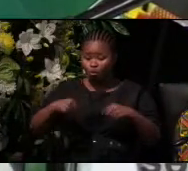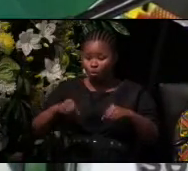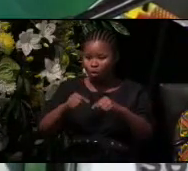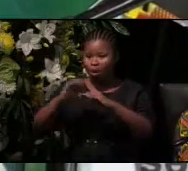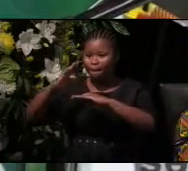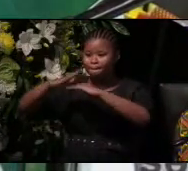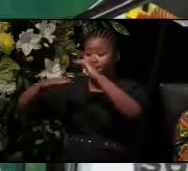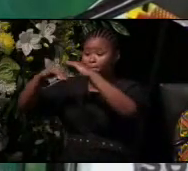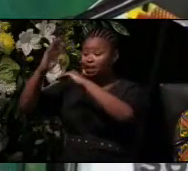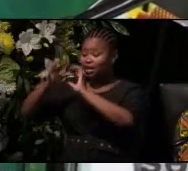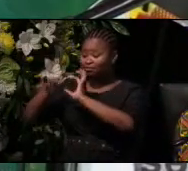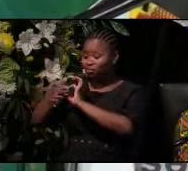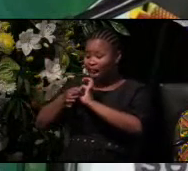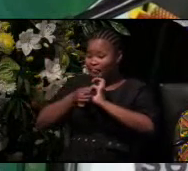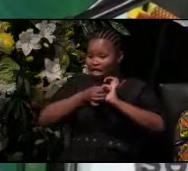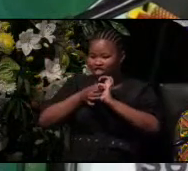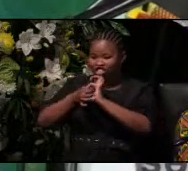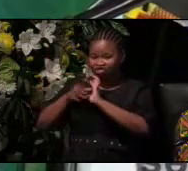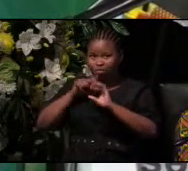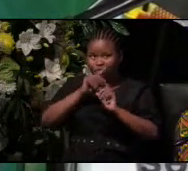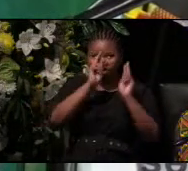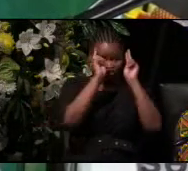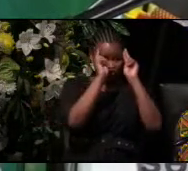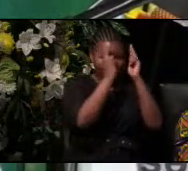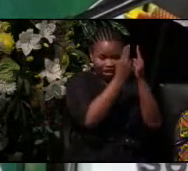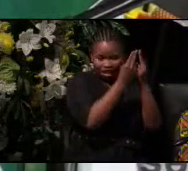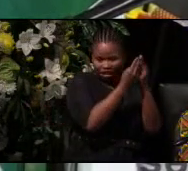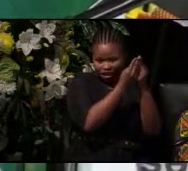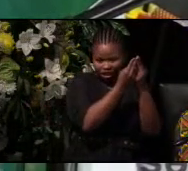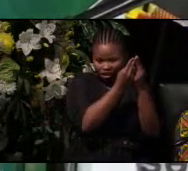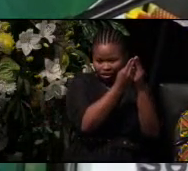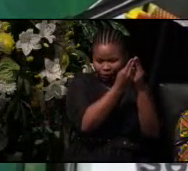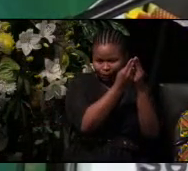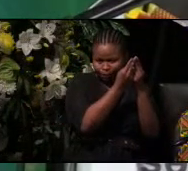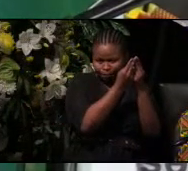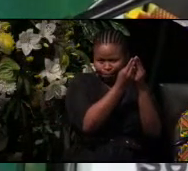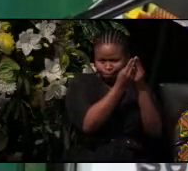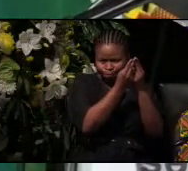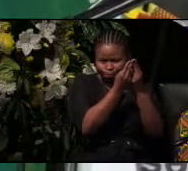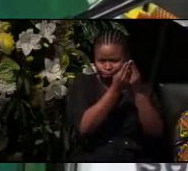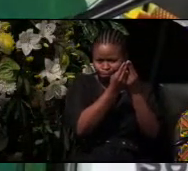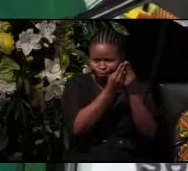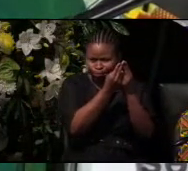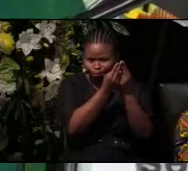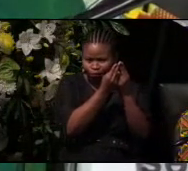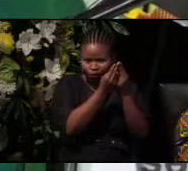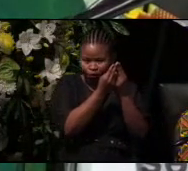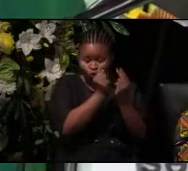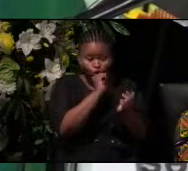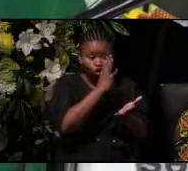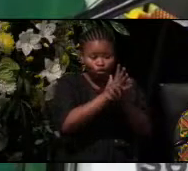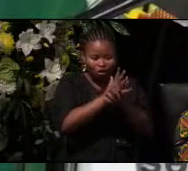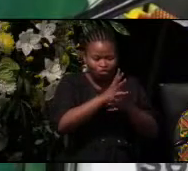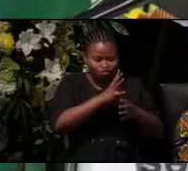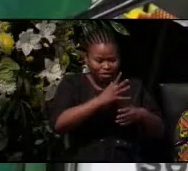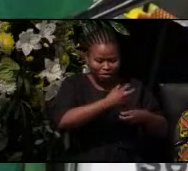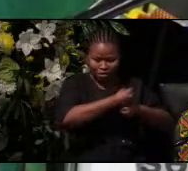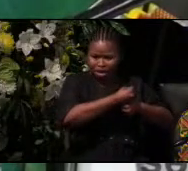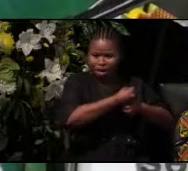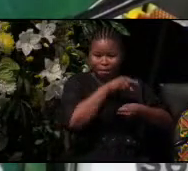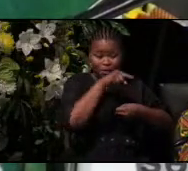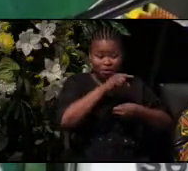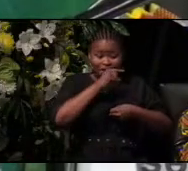a relationship with the University to ensure that we keep